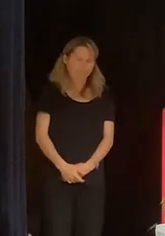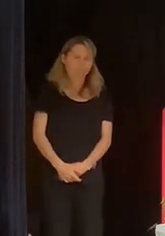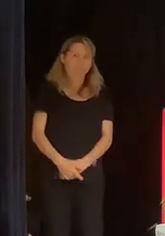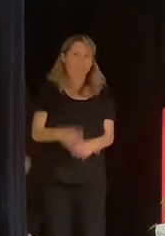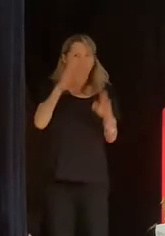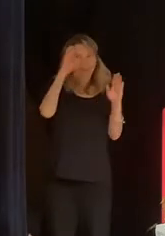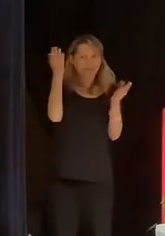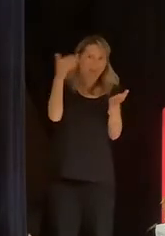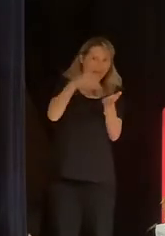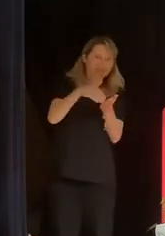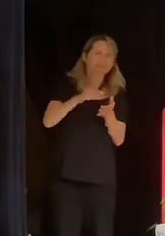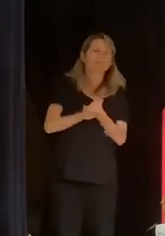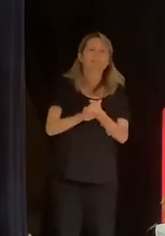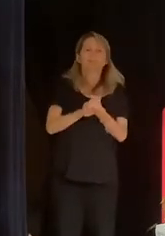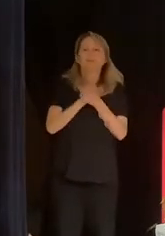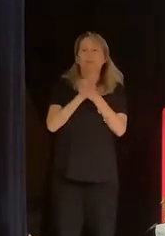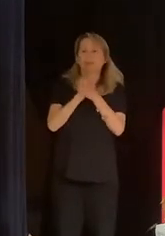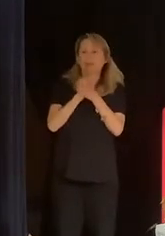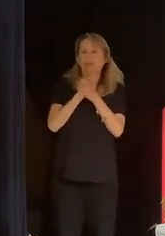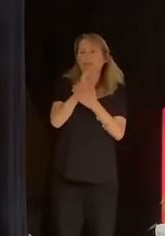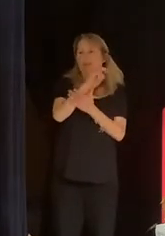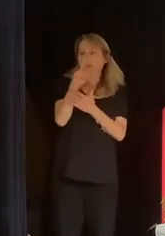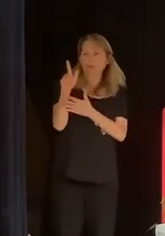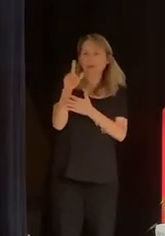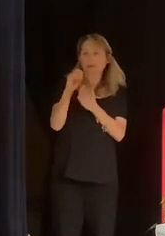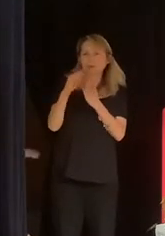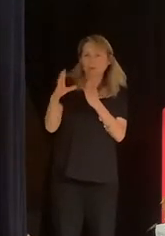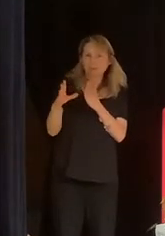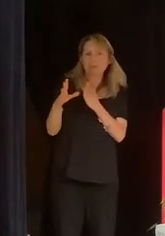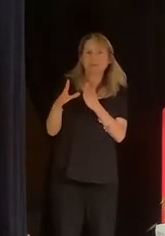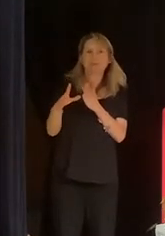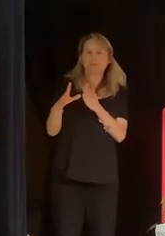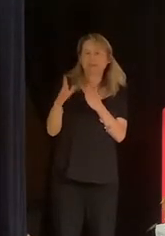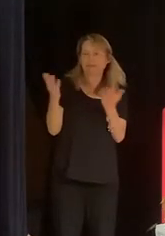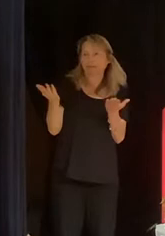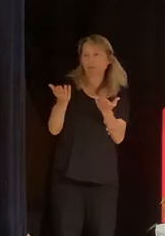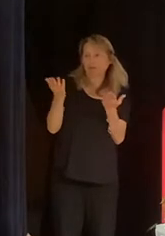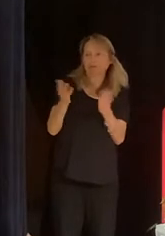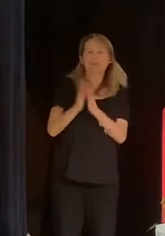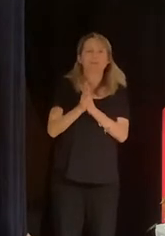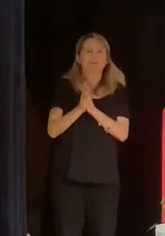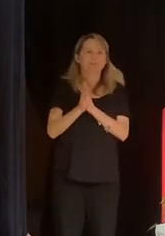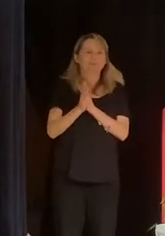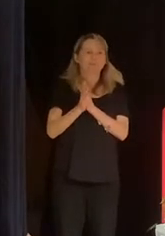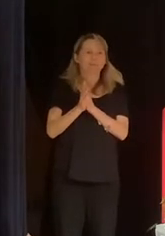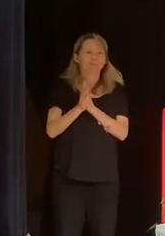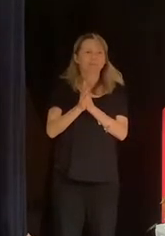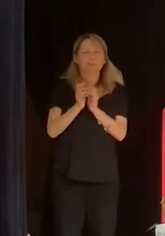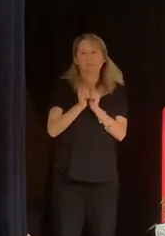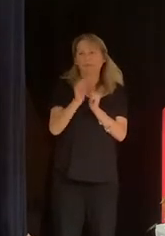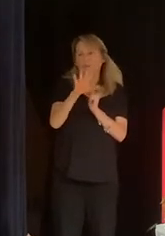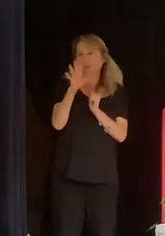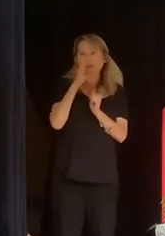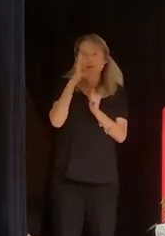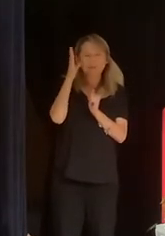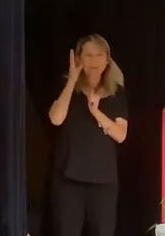Hello again, and congratulations to all students present in this class, also as parents.